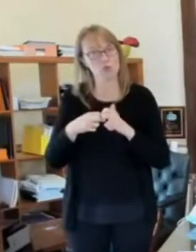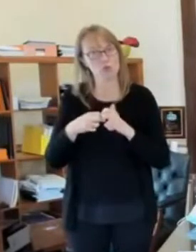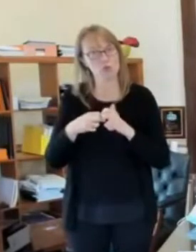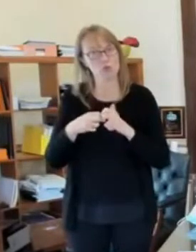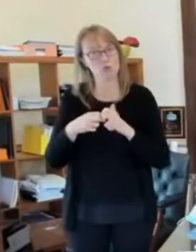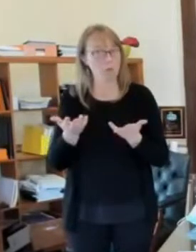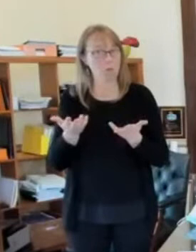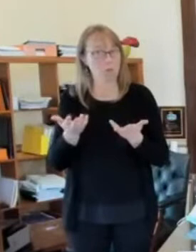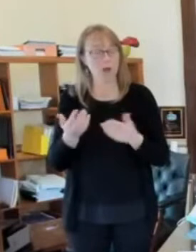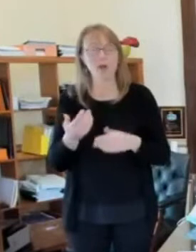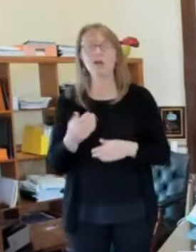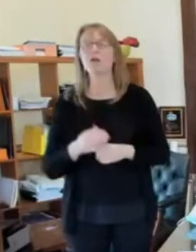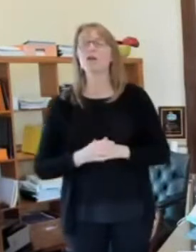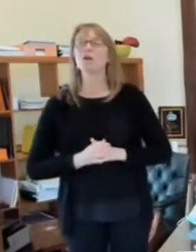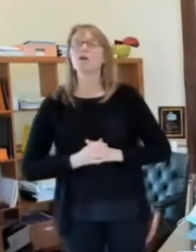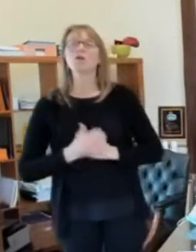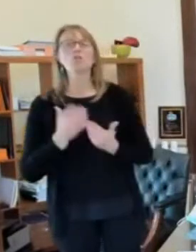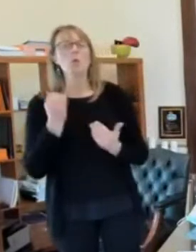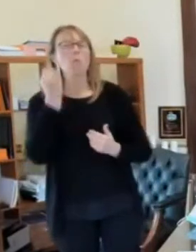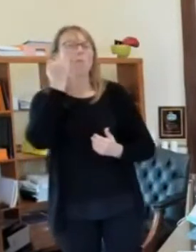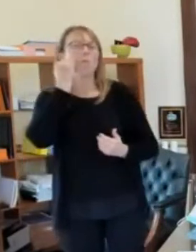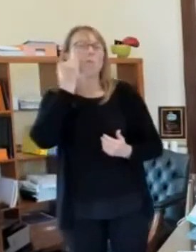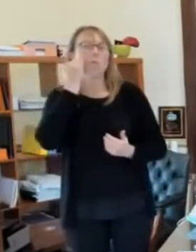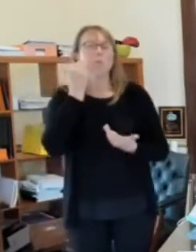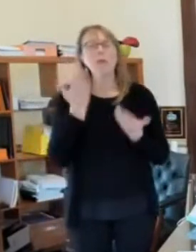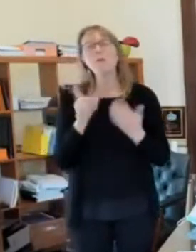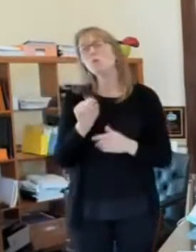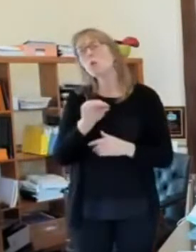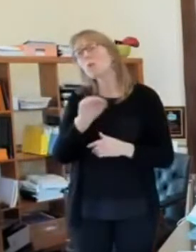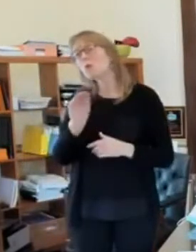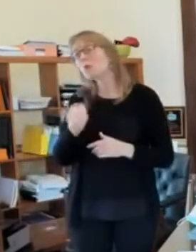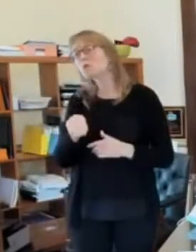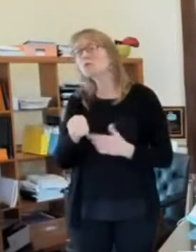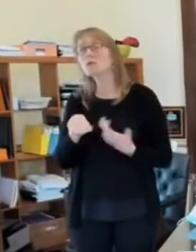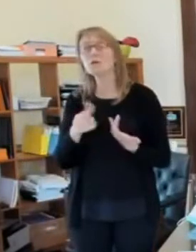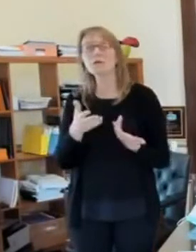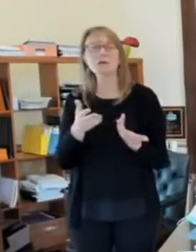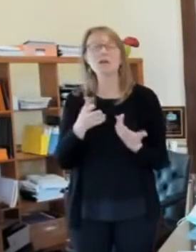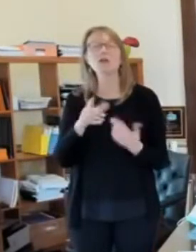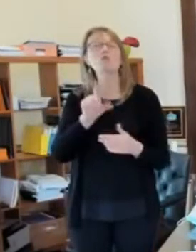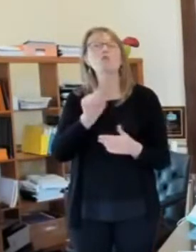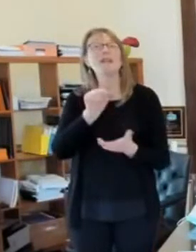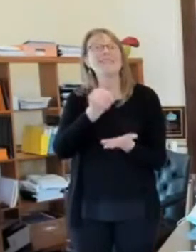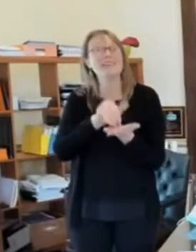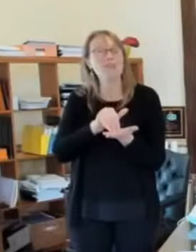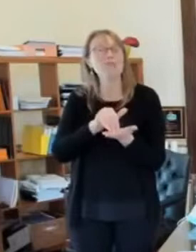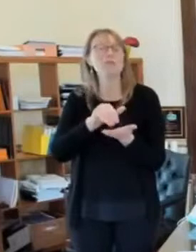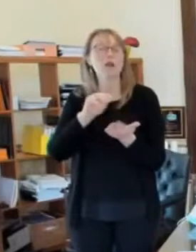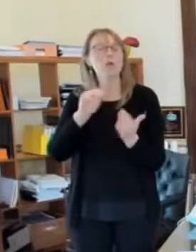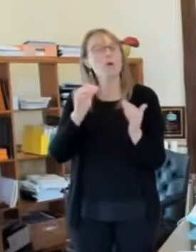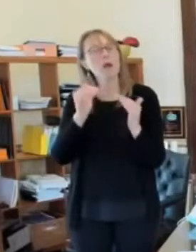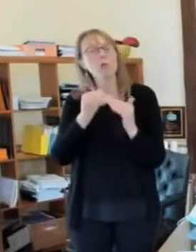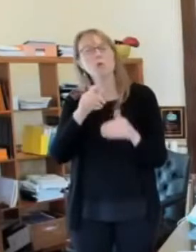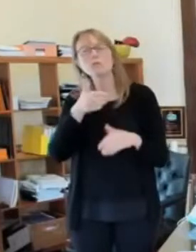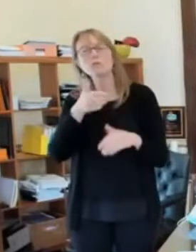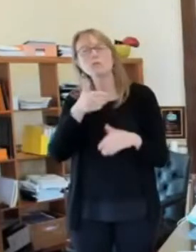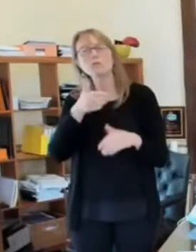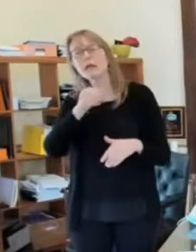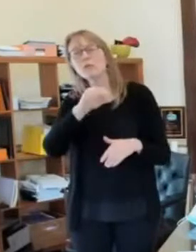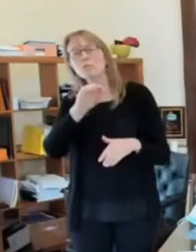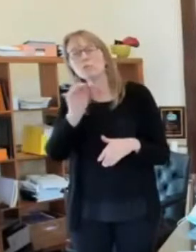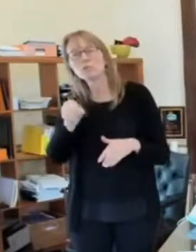guesses here. Maybe 20,000 of them. Would 10% of the people between 18 and 64 have some kind of